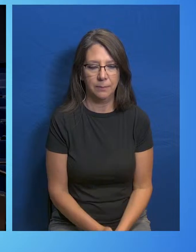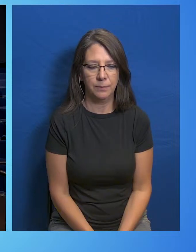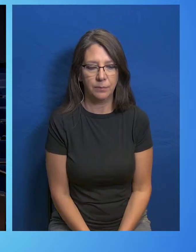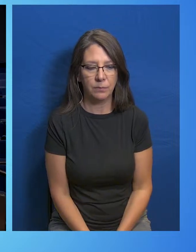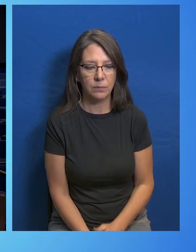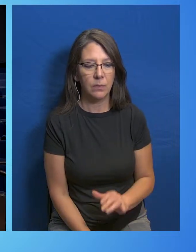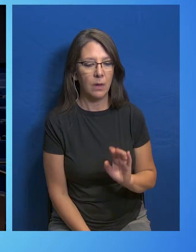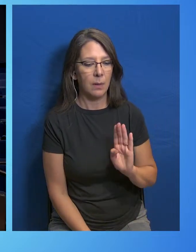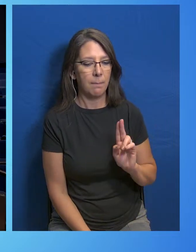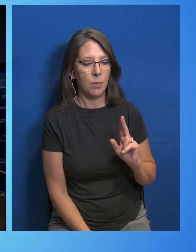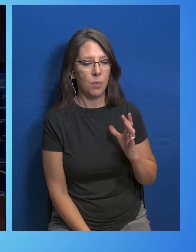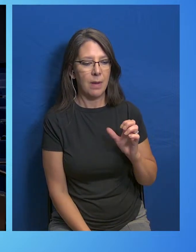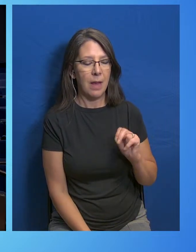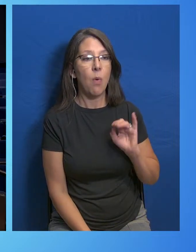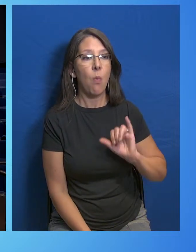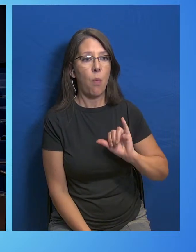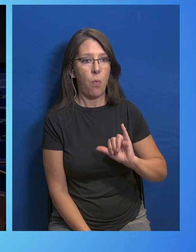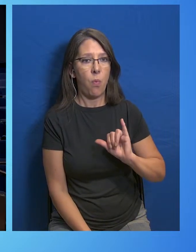Okay, board.